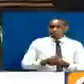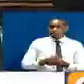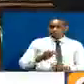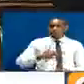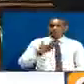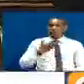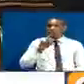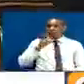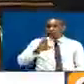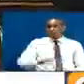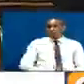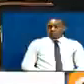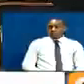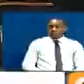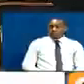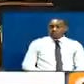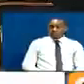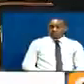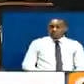Let me tell you, Linus,